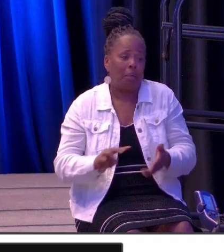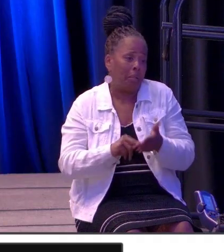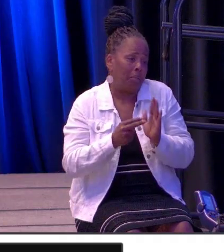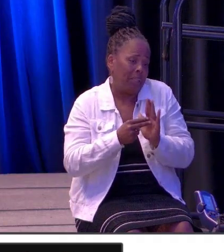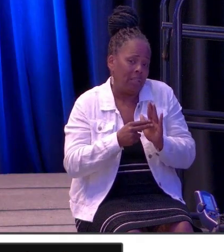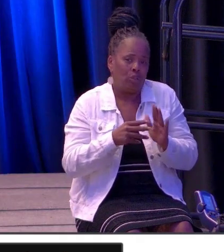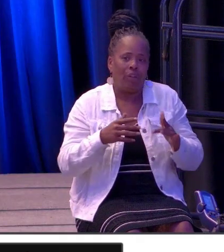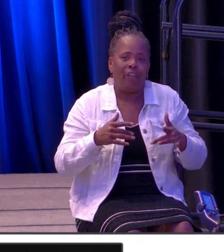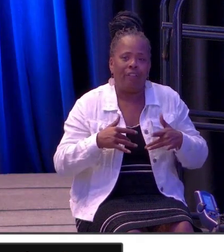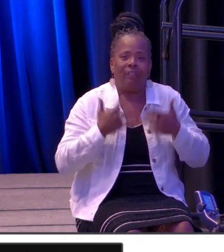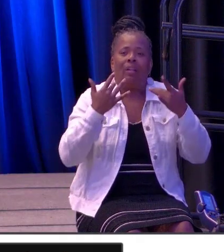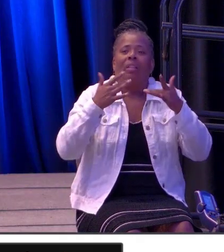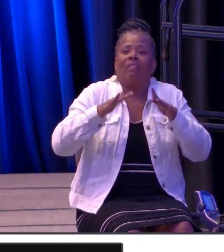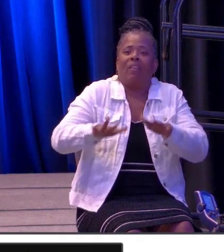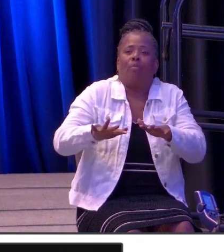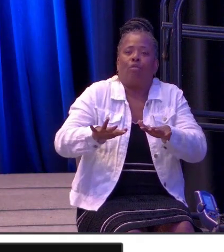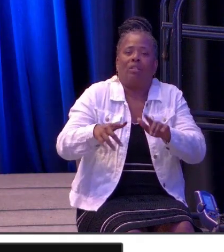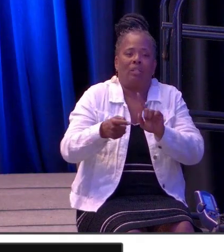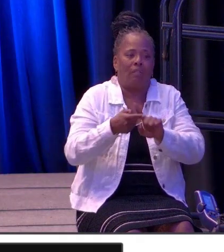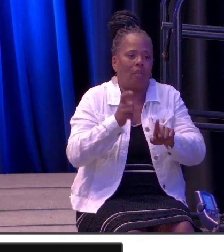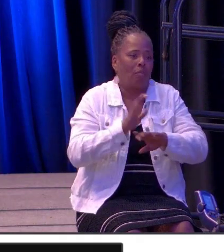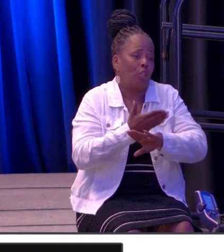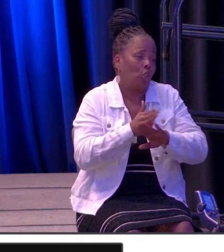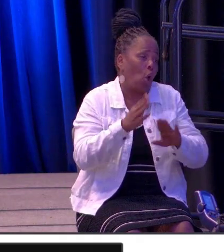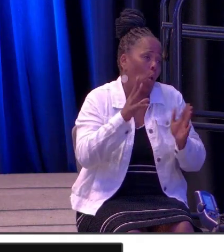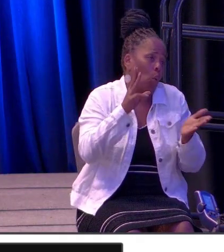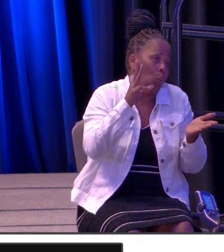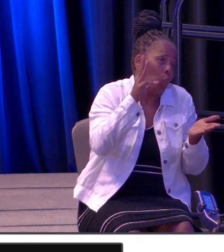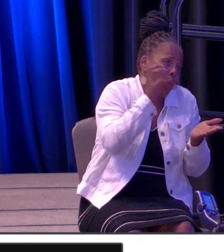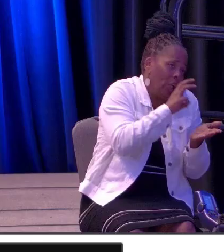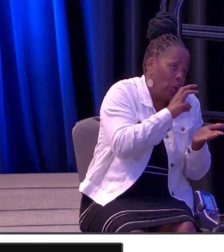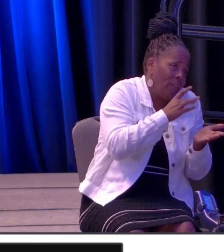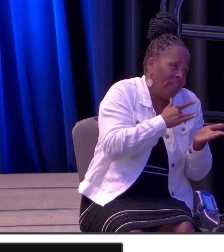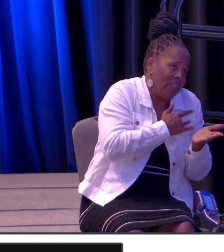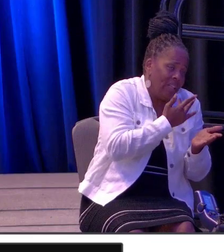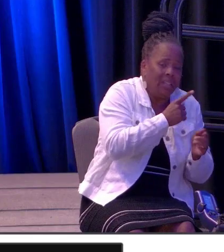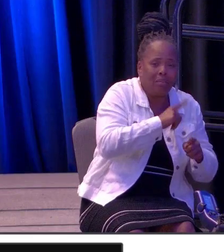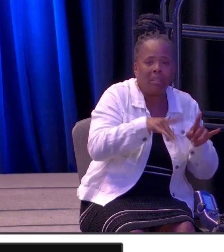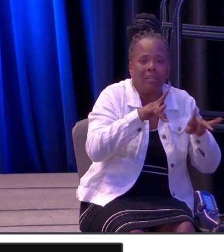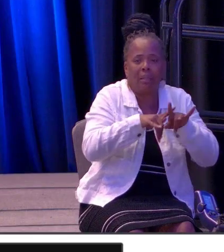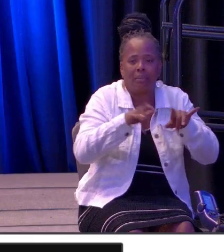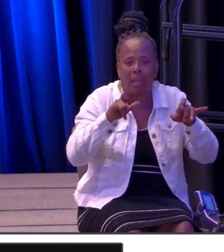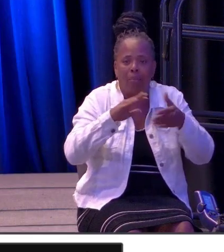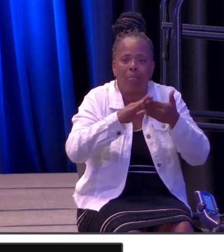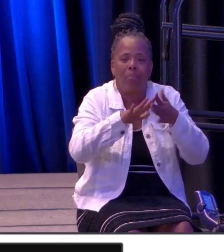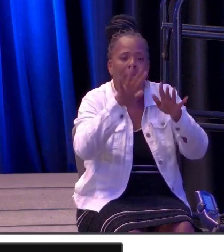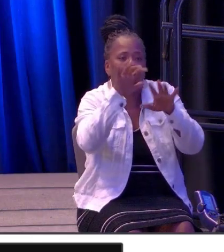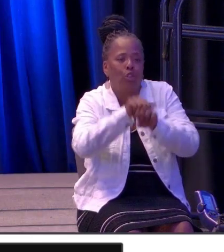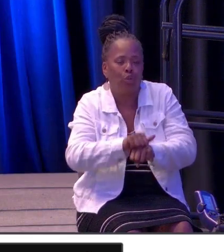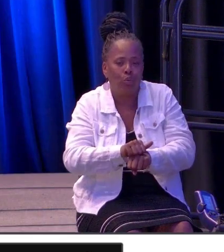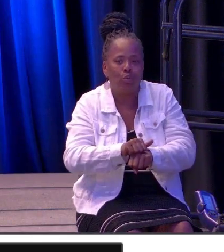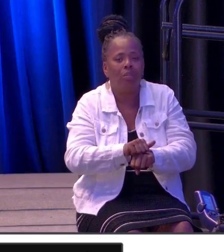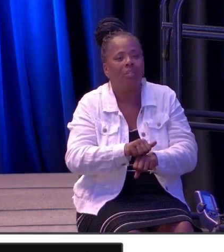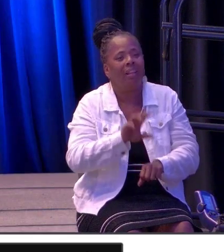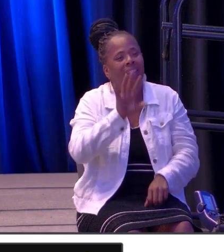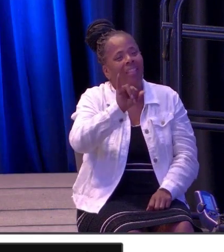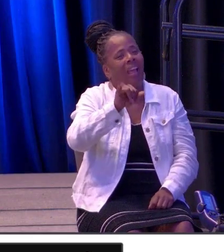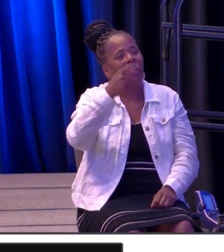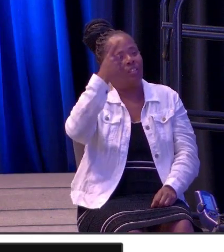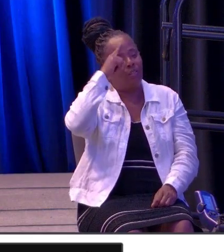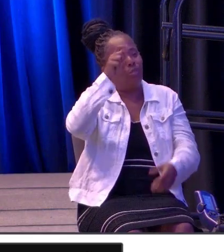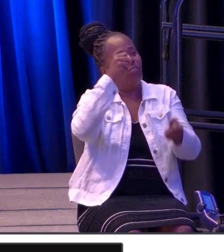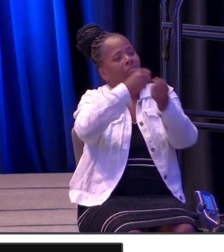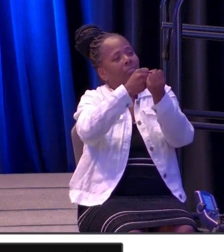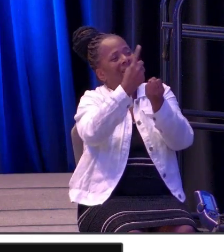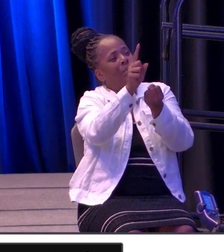song, which was amazing. It's a little weird feeling, but you get used to it and you know that you're doing it for